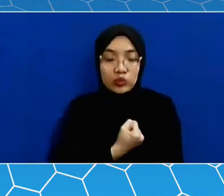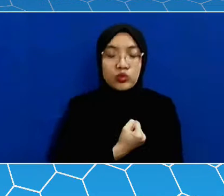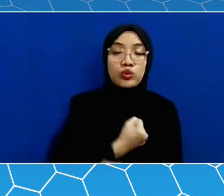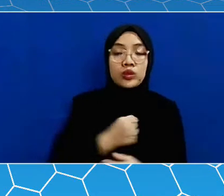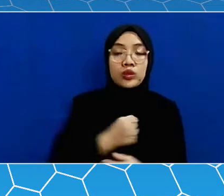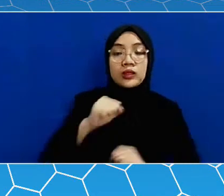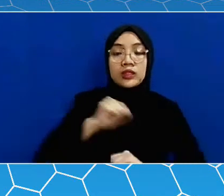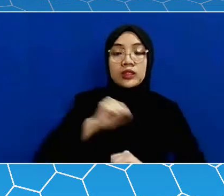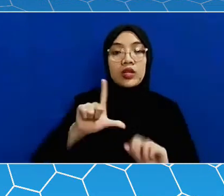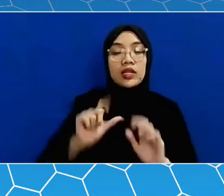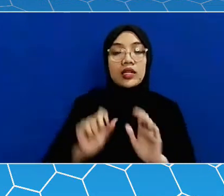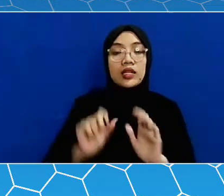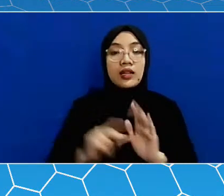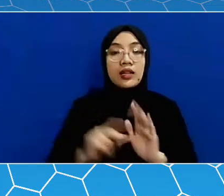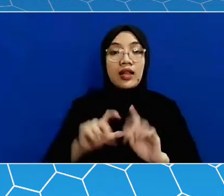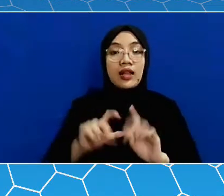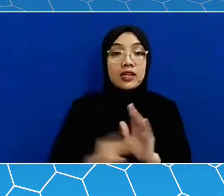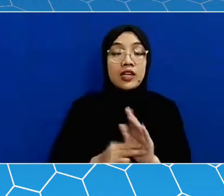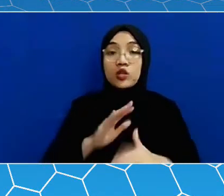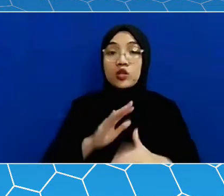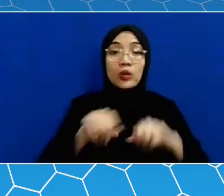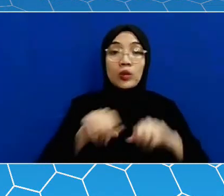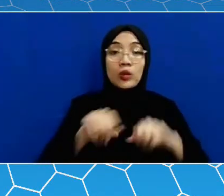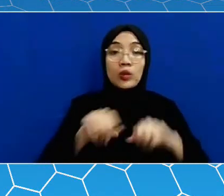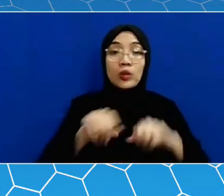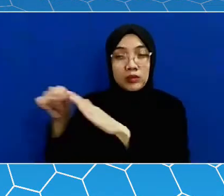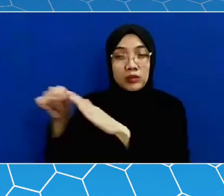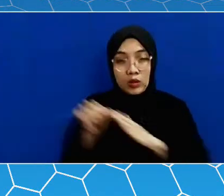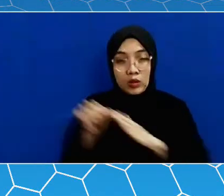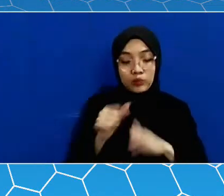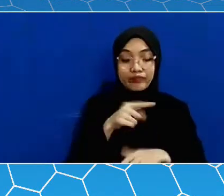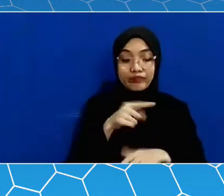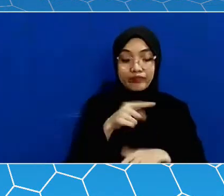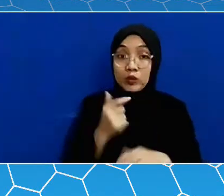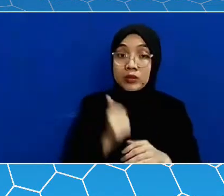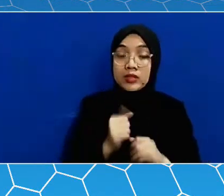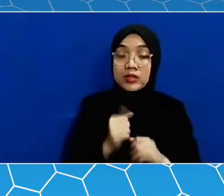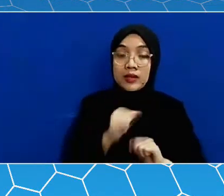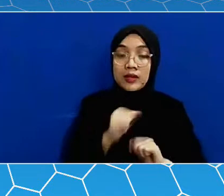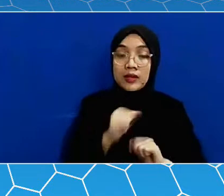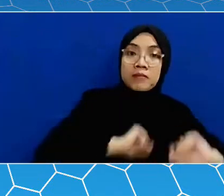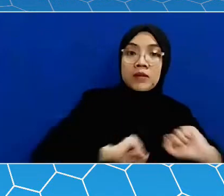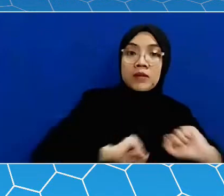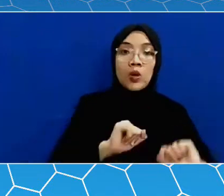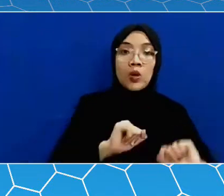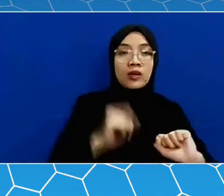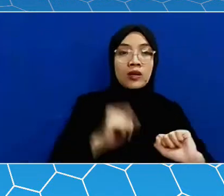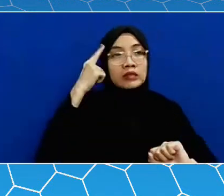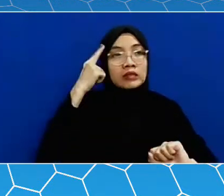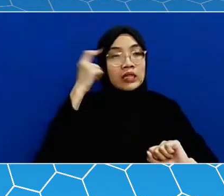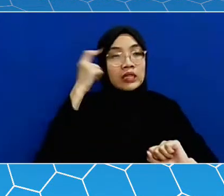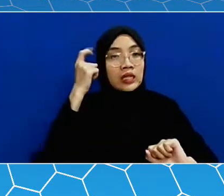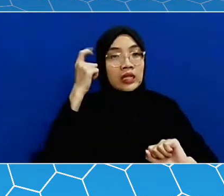sort of equate the cost for patients. Next slide, please.